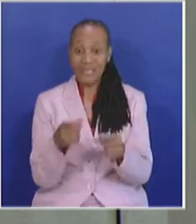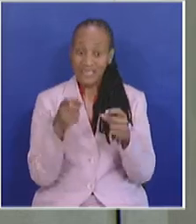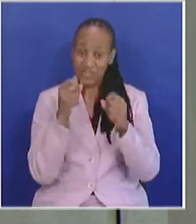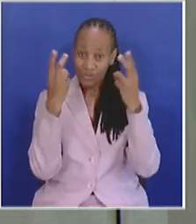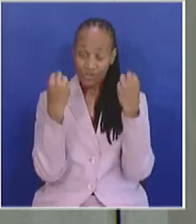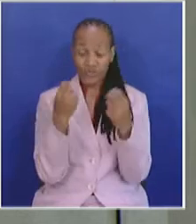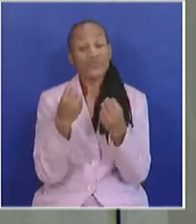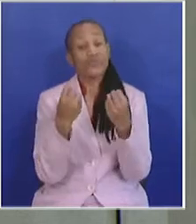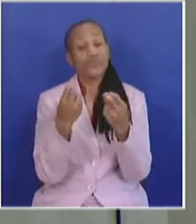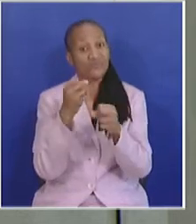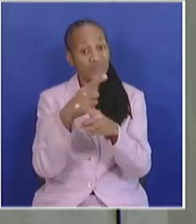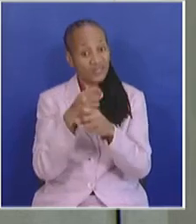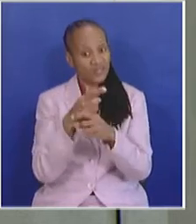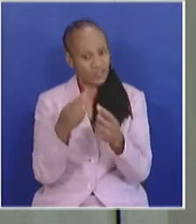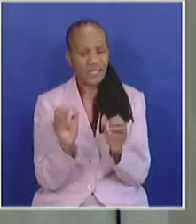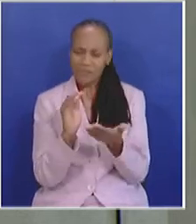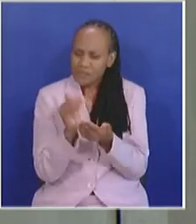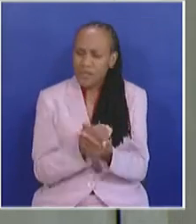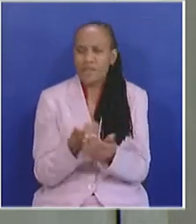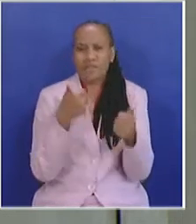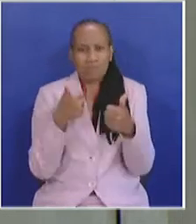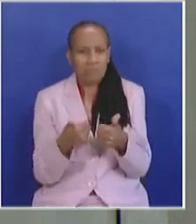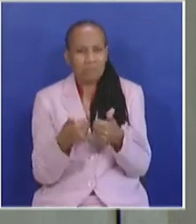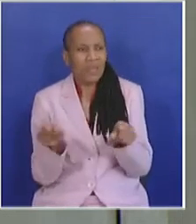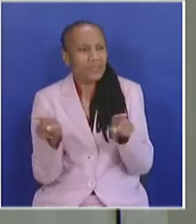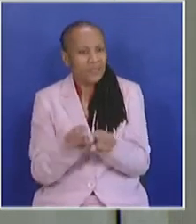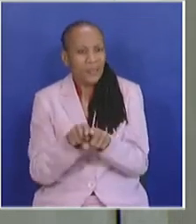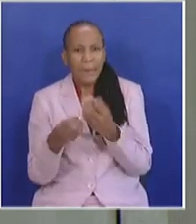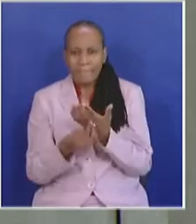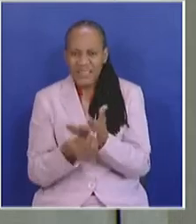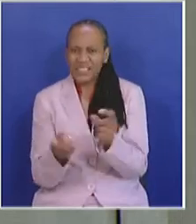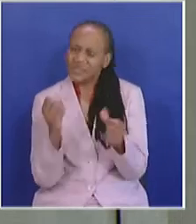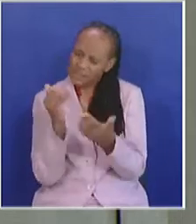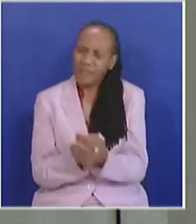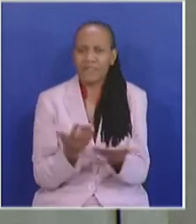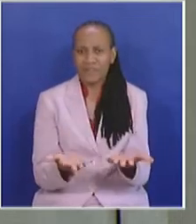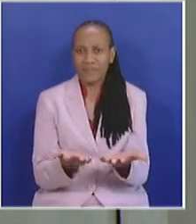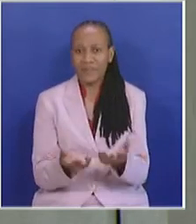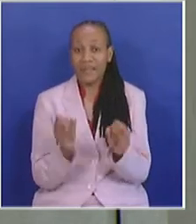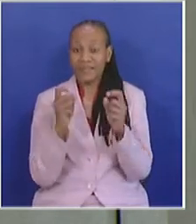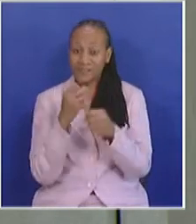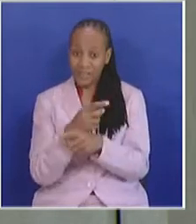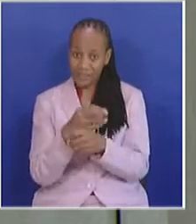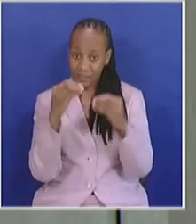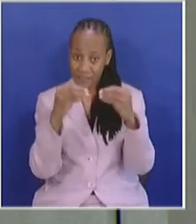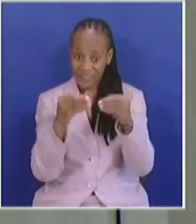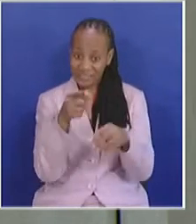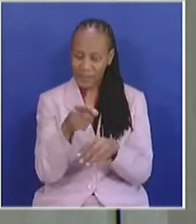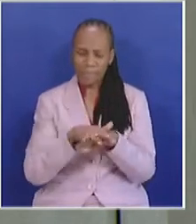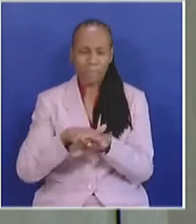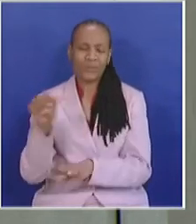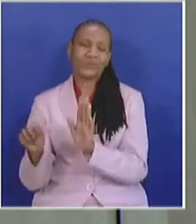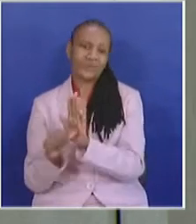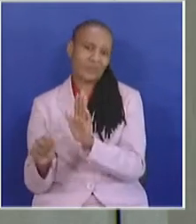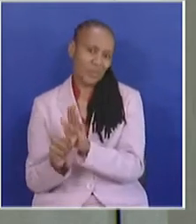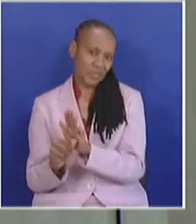safety specifications such as rollover bars and seat belts. The taxi industry is the most important part of the